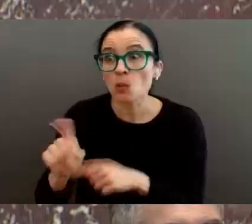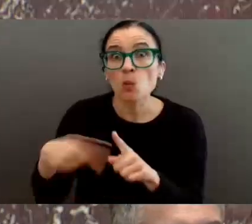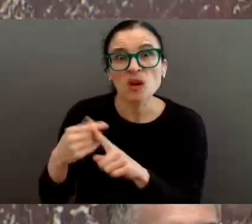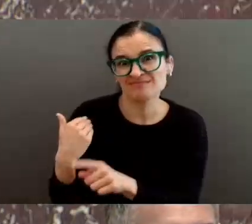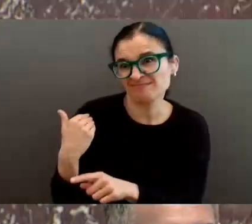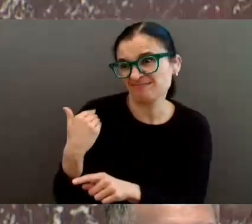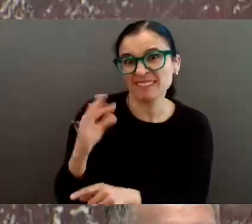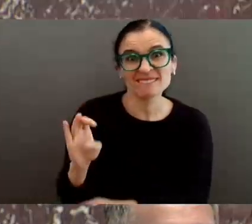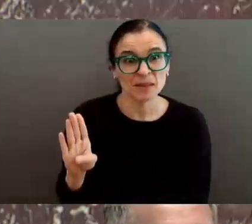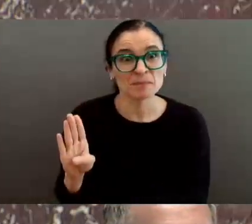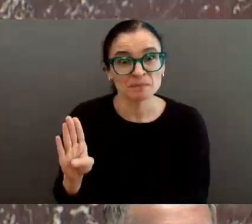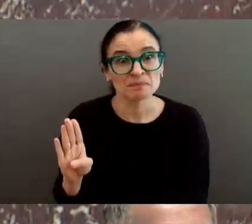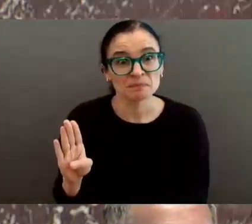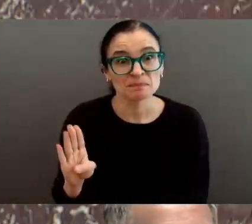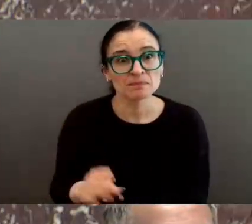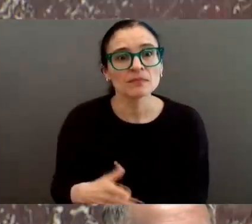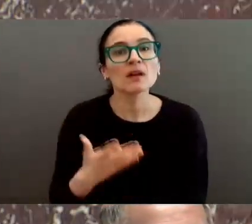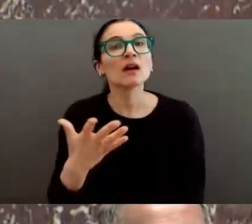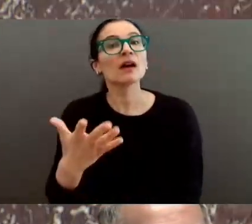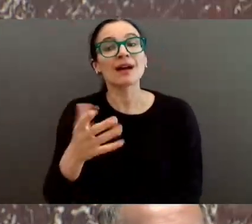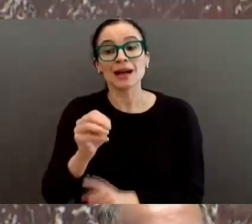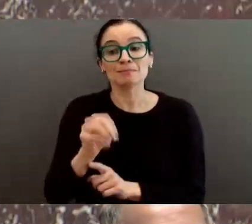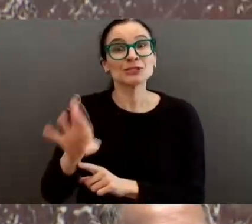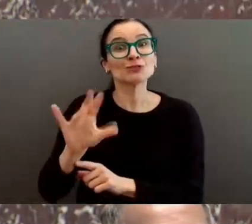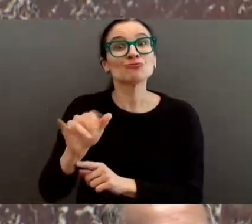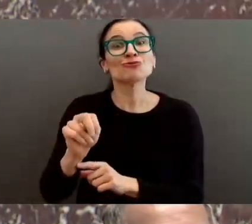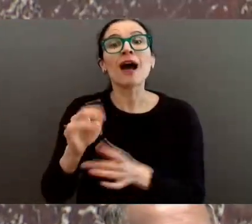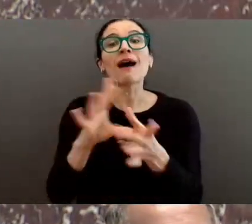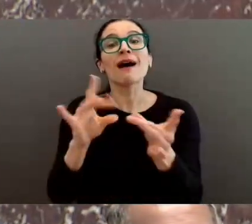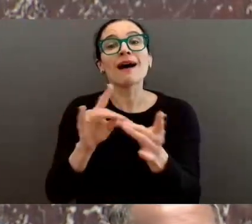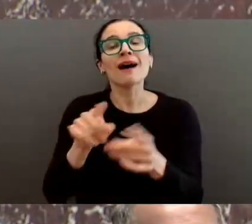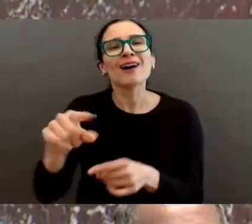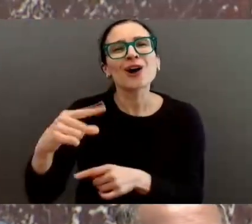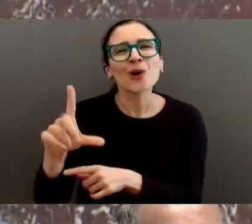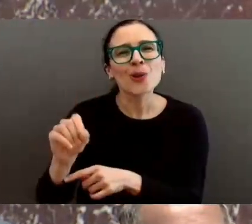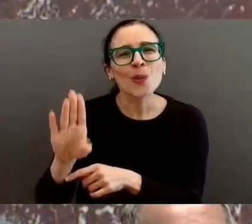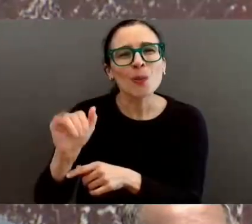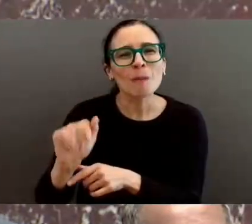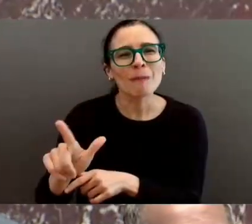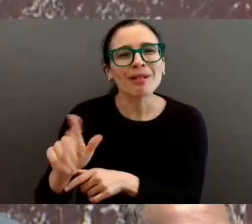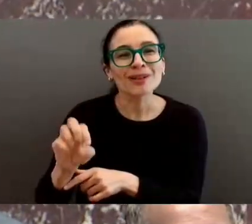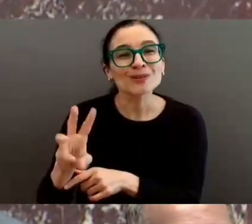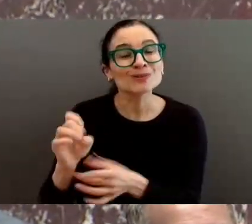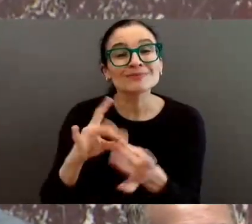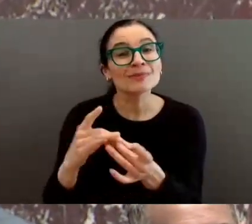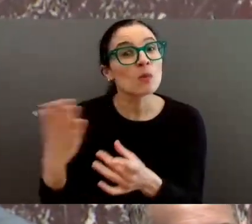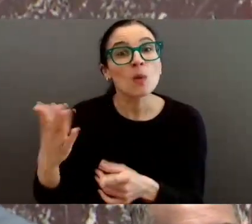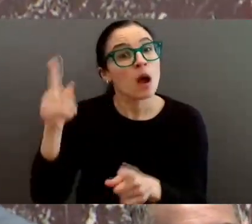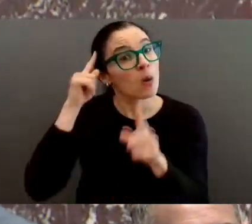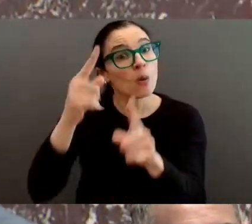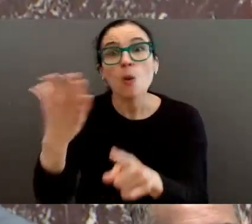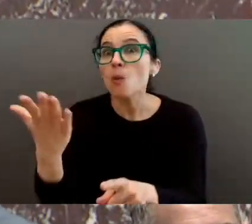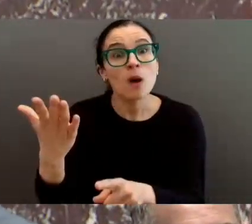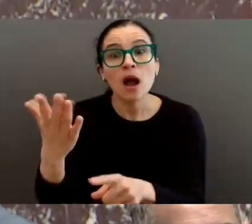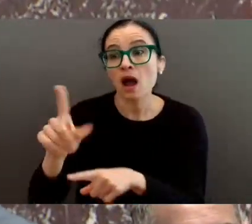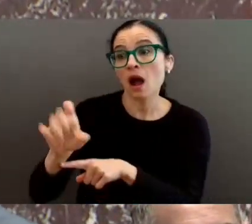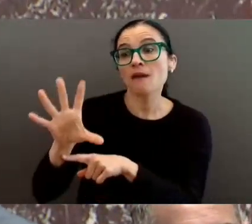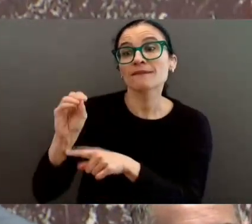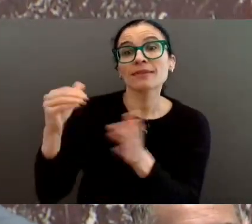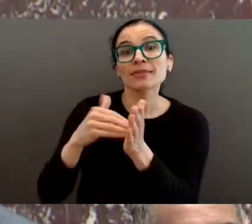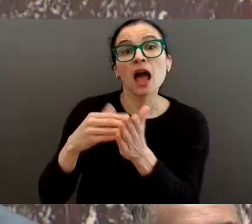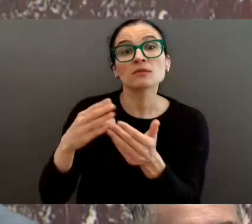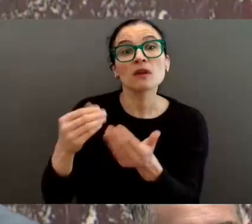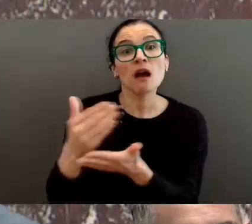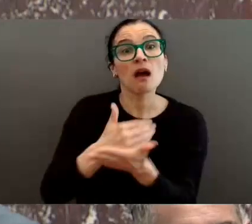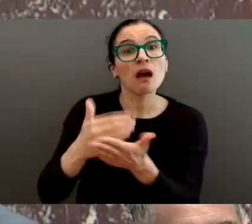What justifies $150,000 for 6 months of work, $25,000 worth of expenses on the backs